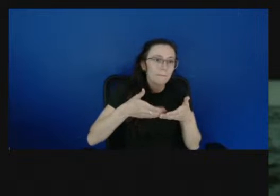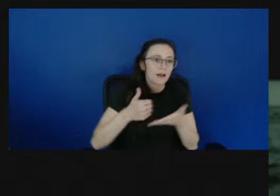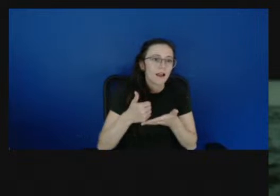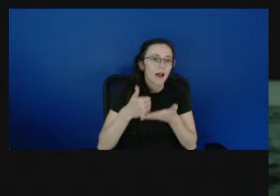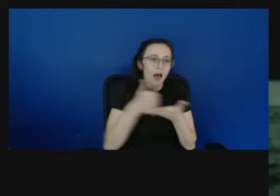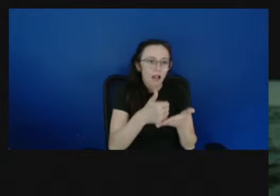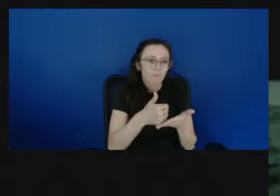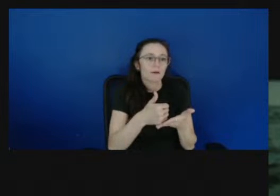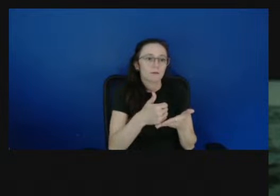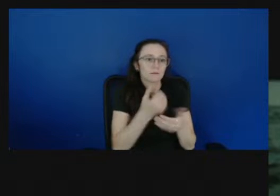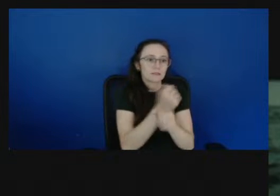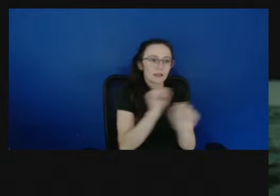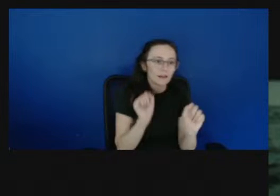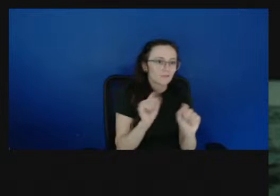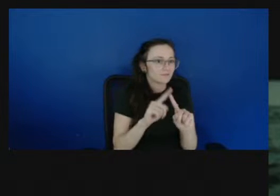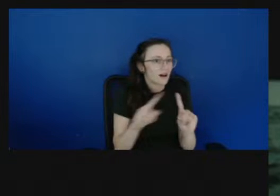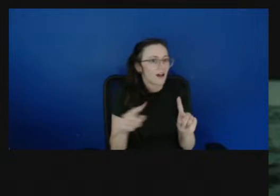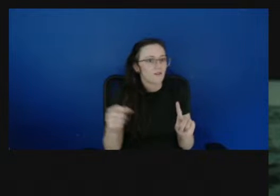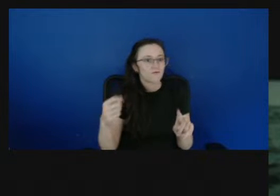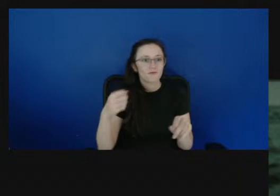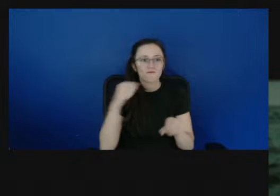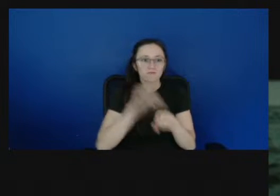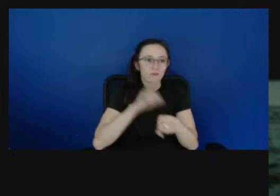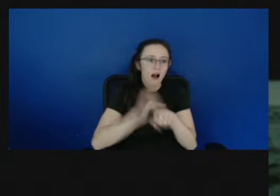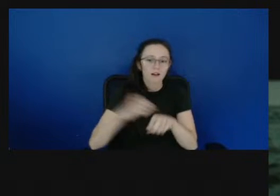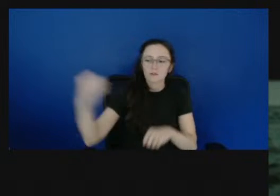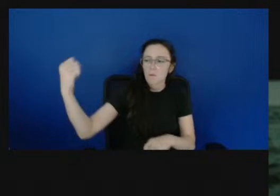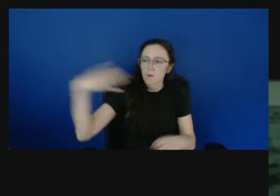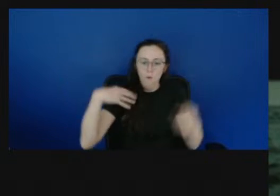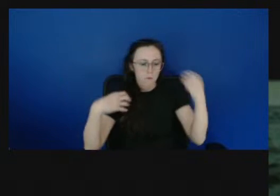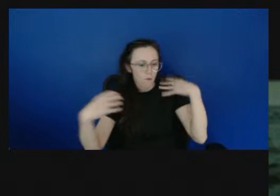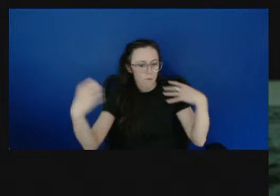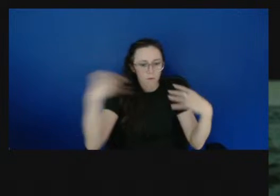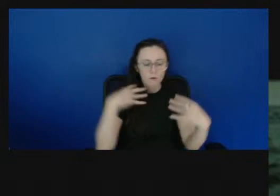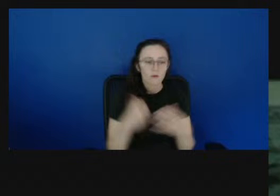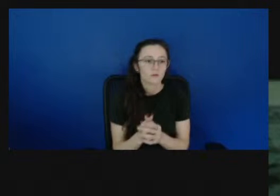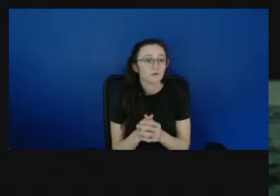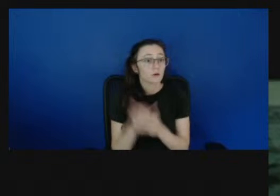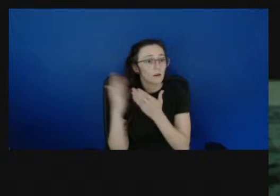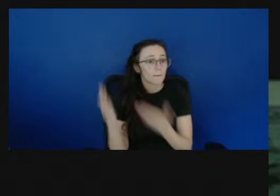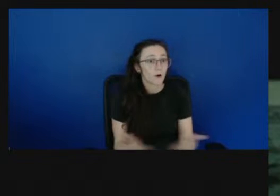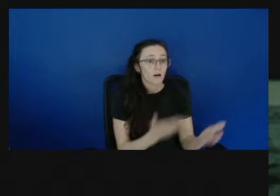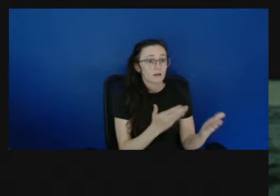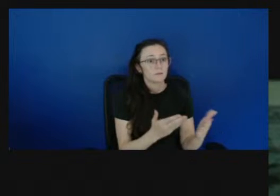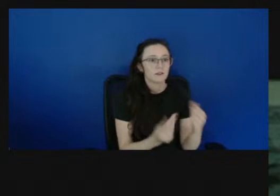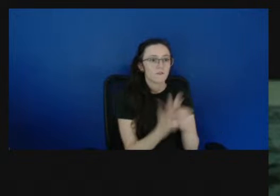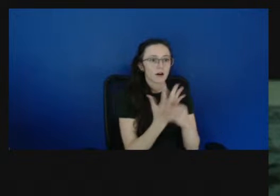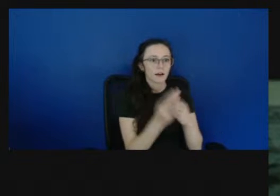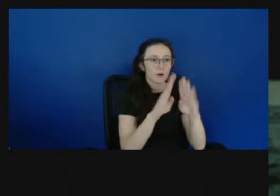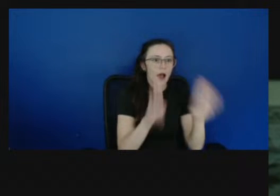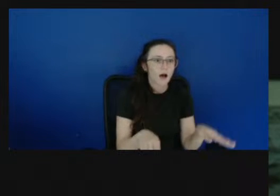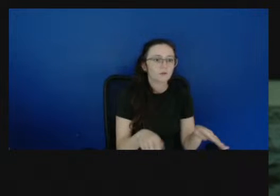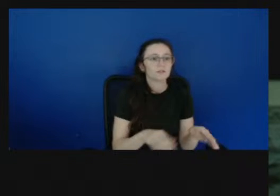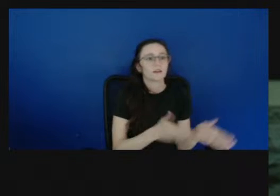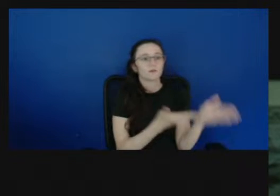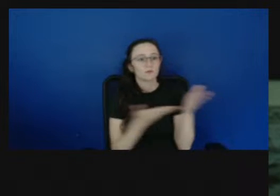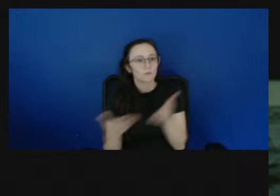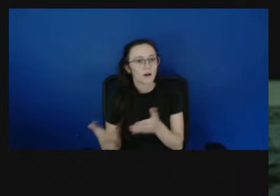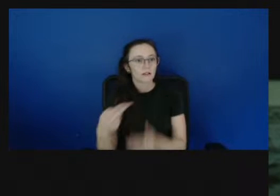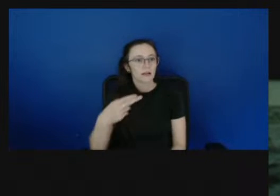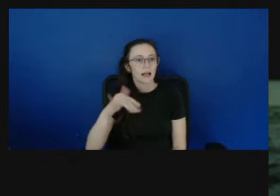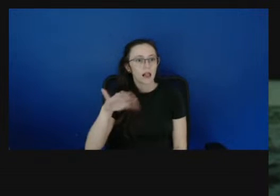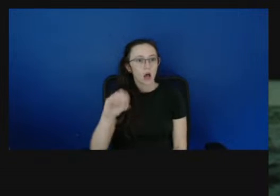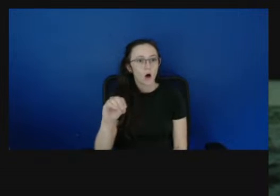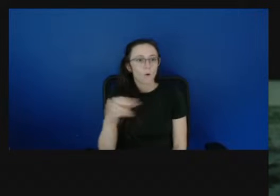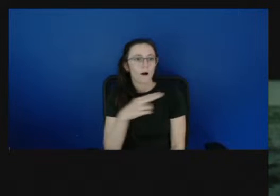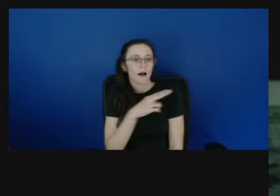another blast. Taylor was taken to the volcano house and then driven to Hilo Hospital, where he died that evening. A few years ago, Don